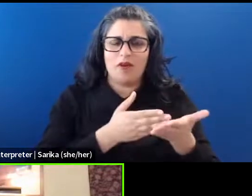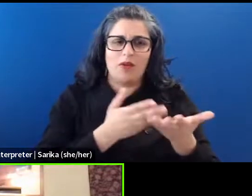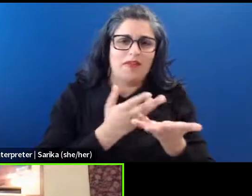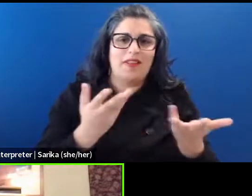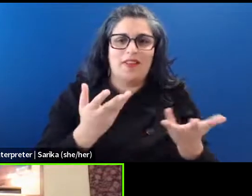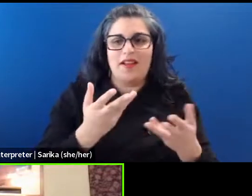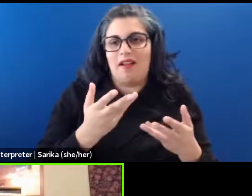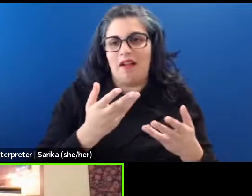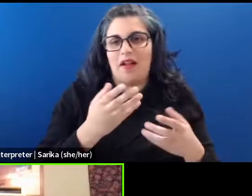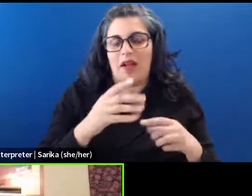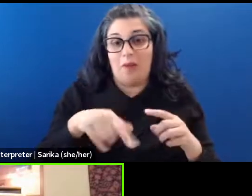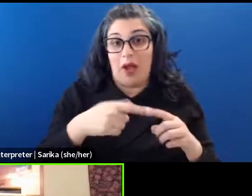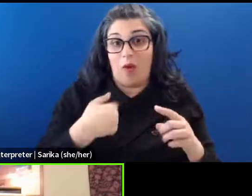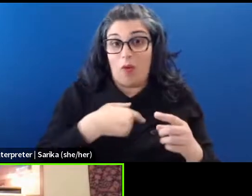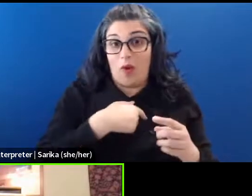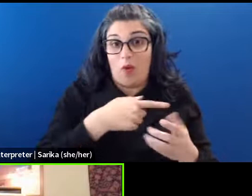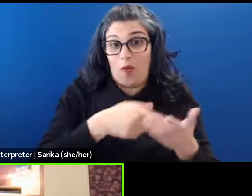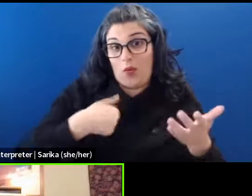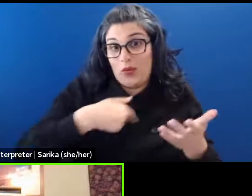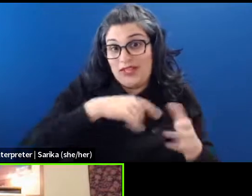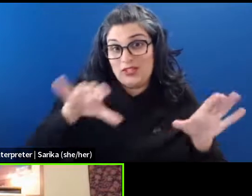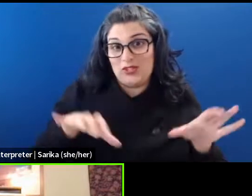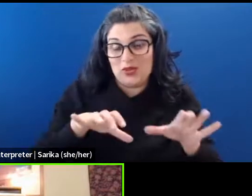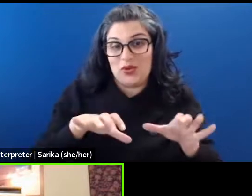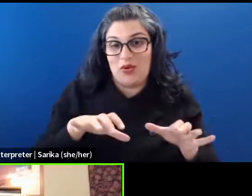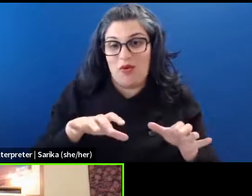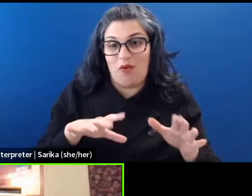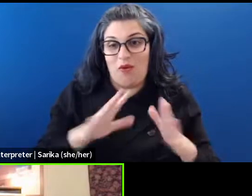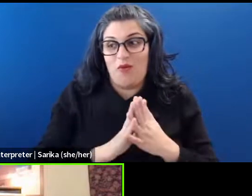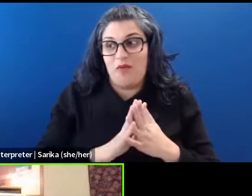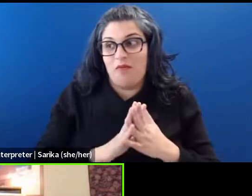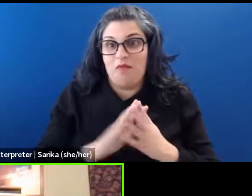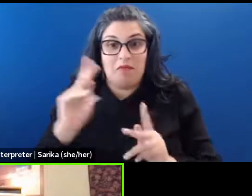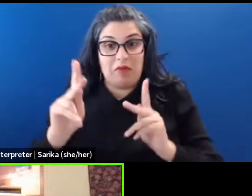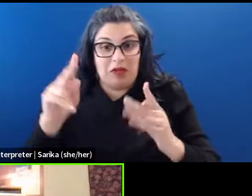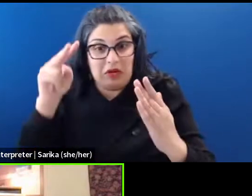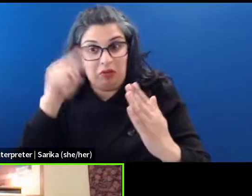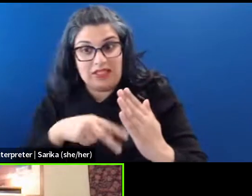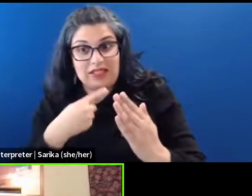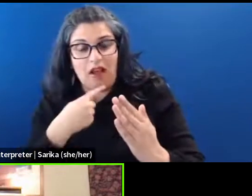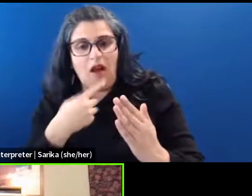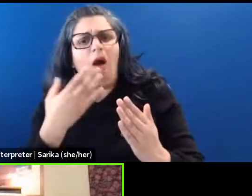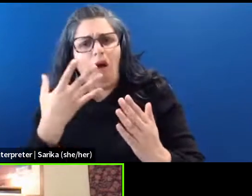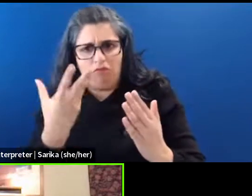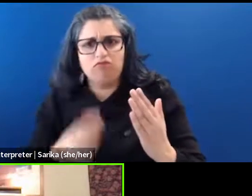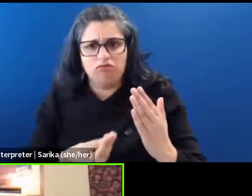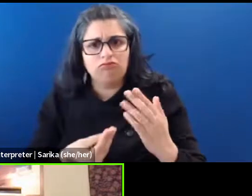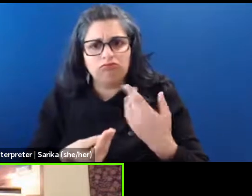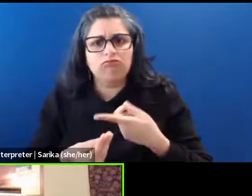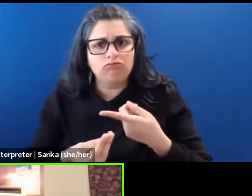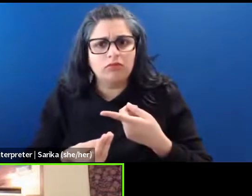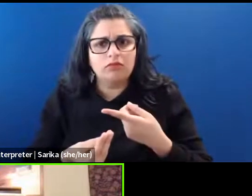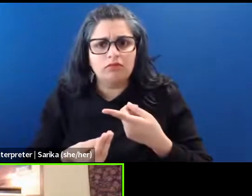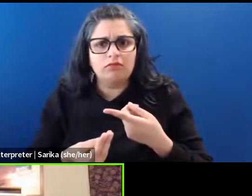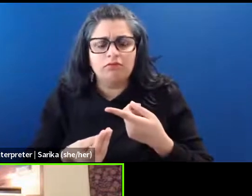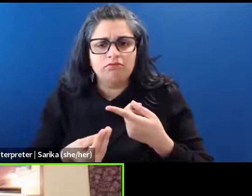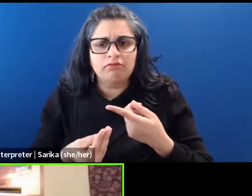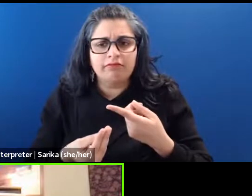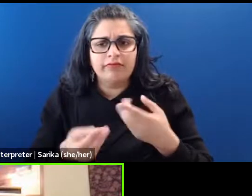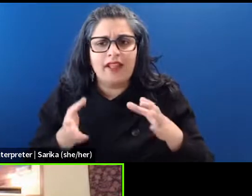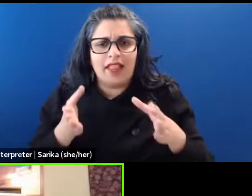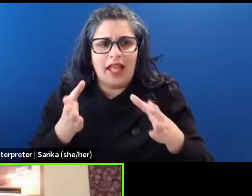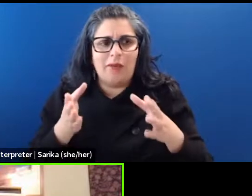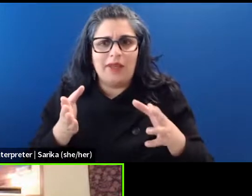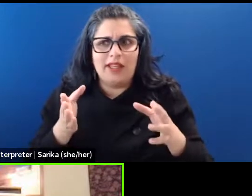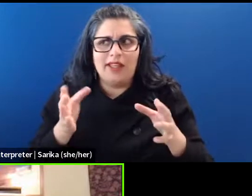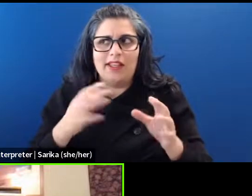that we do, right? We can have people who read it and say, oh, there's a gap there. Let me go and figure